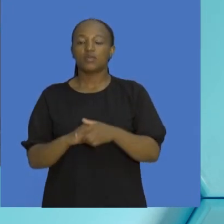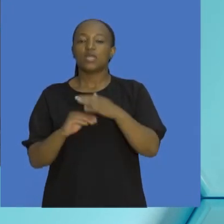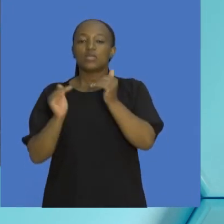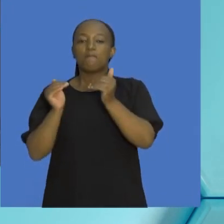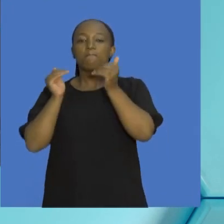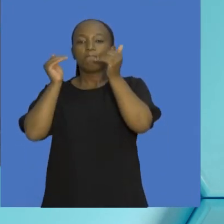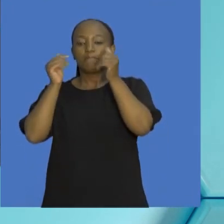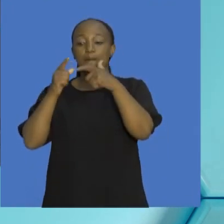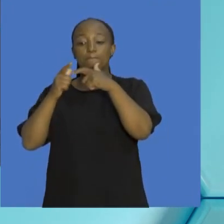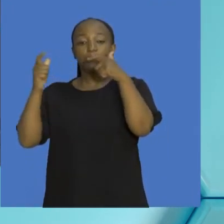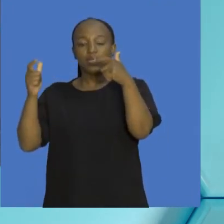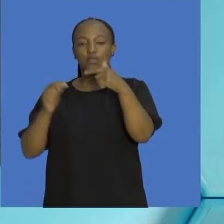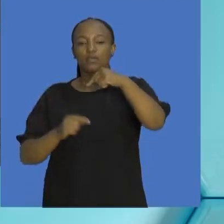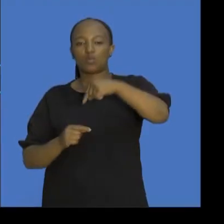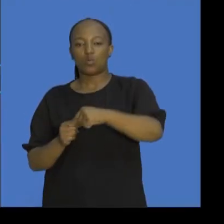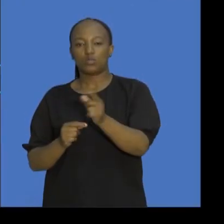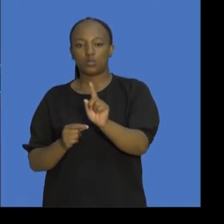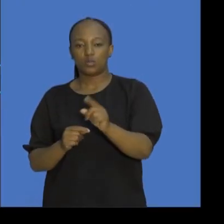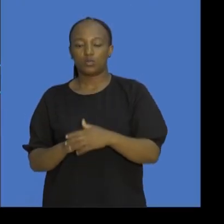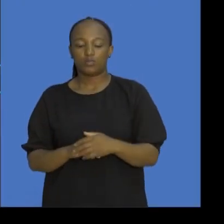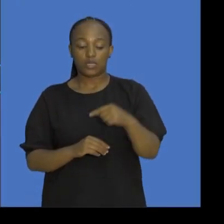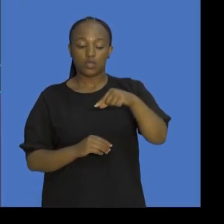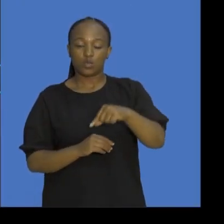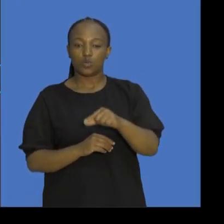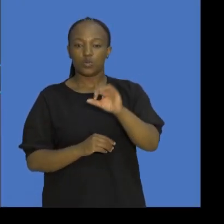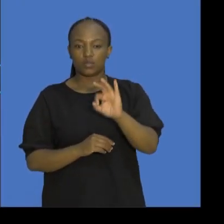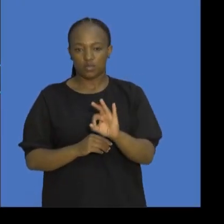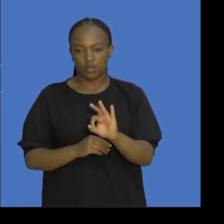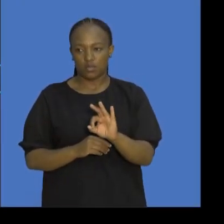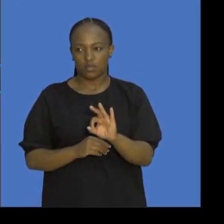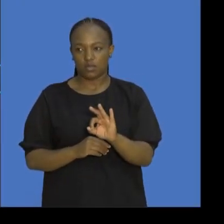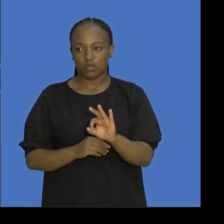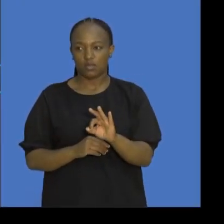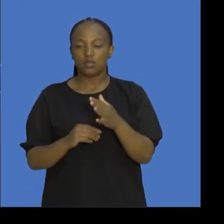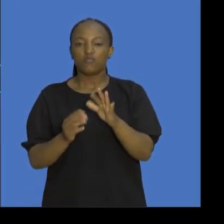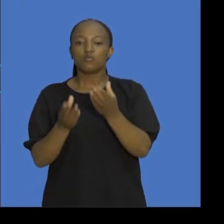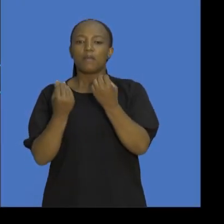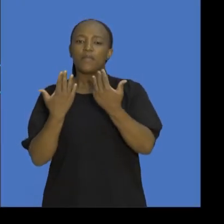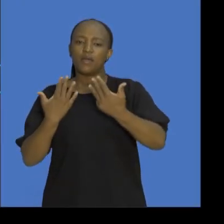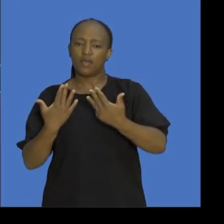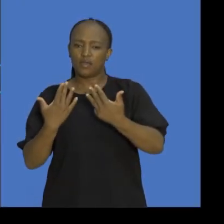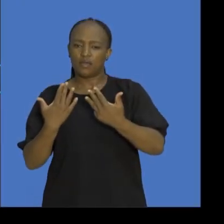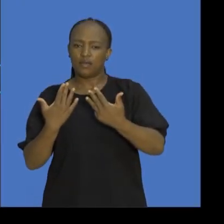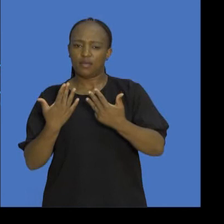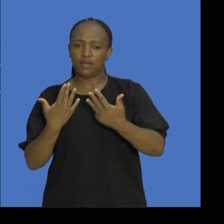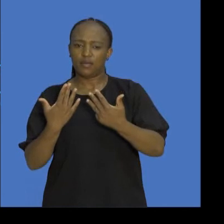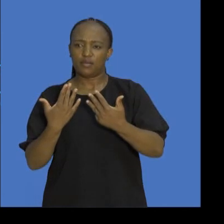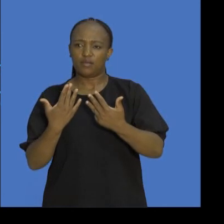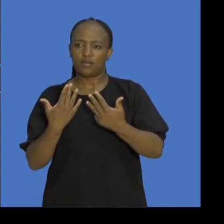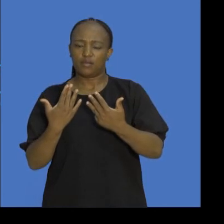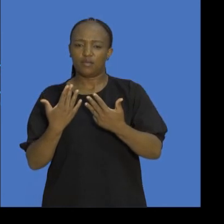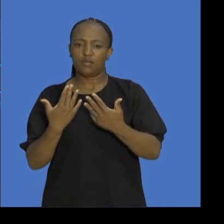Now let's look at the upper quartile. The upper quartile, by looking, which is Q3, we get